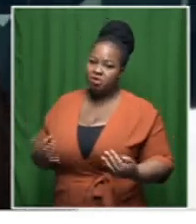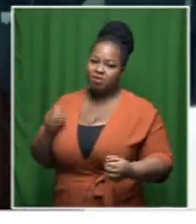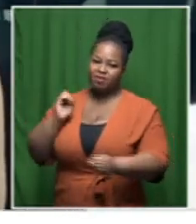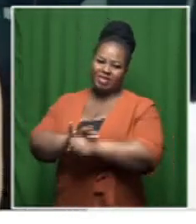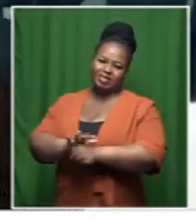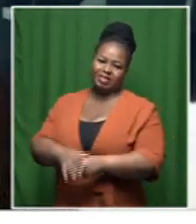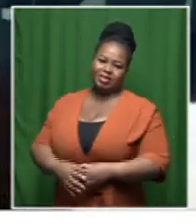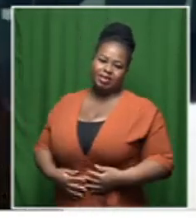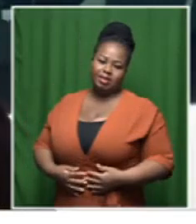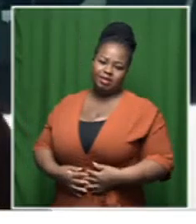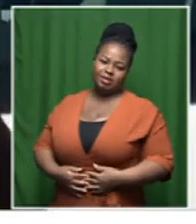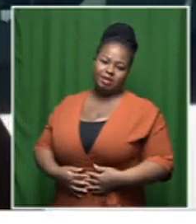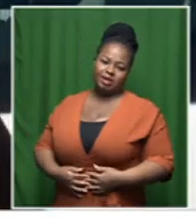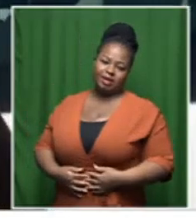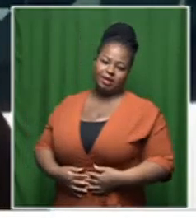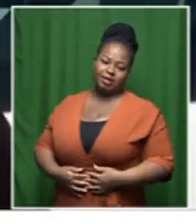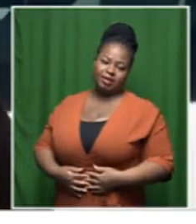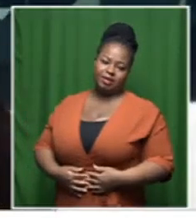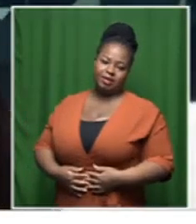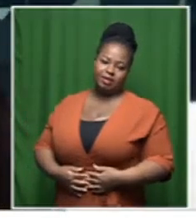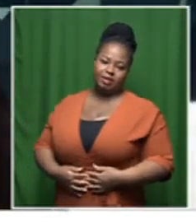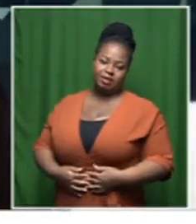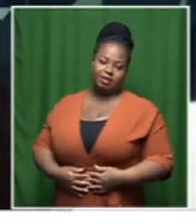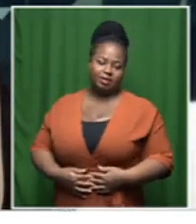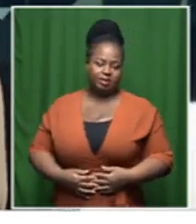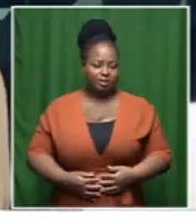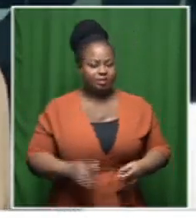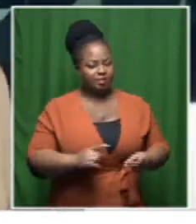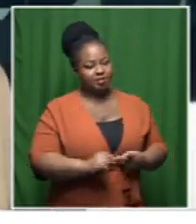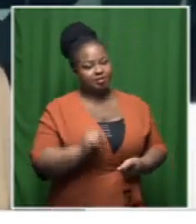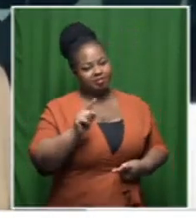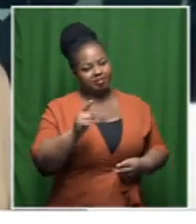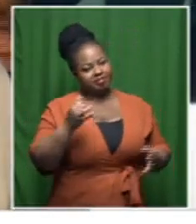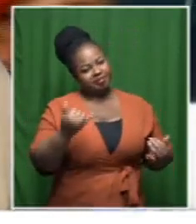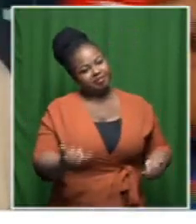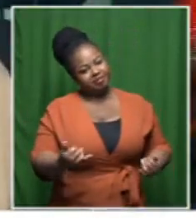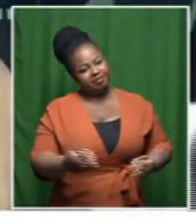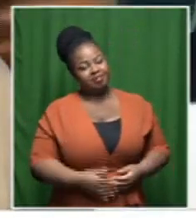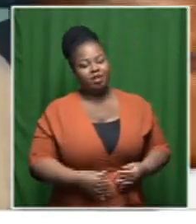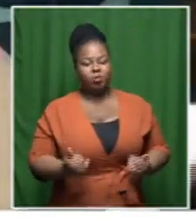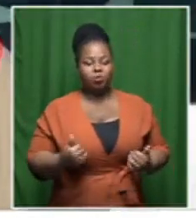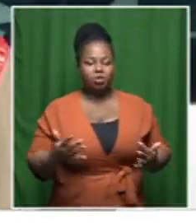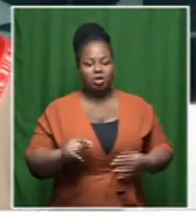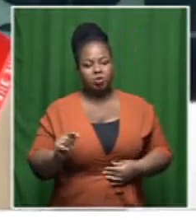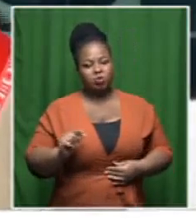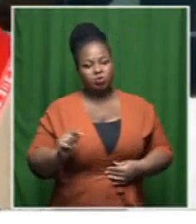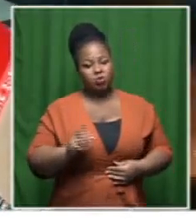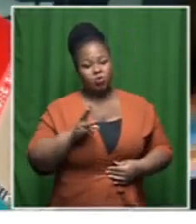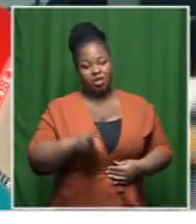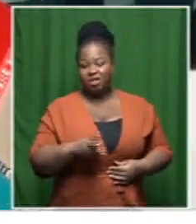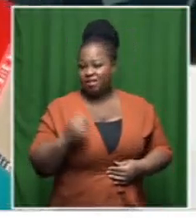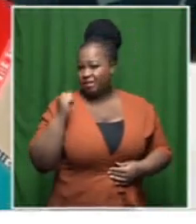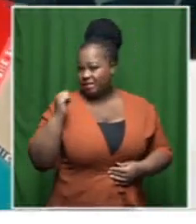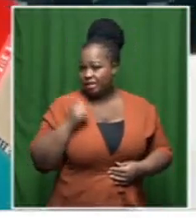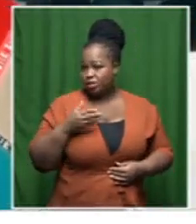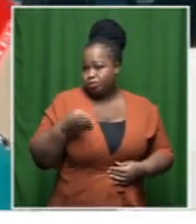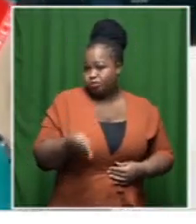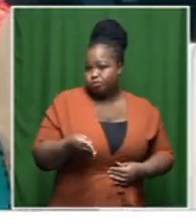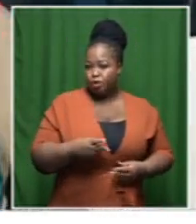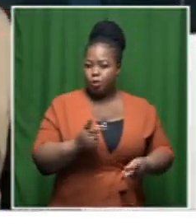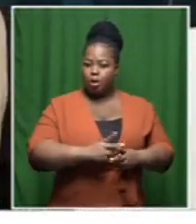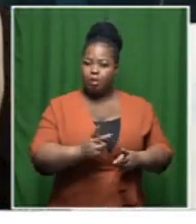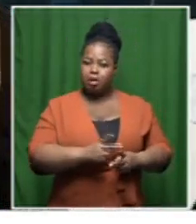our learners, our maidens. Now, Umntwana, we understand the proceedings are yet to begin. Yesterday we were here, we saw the preparations